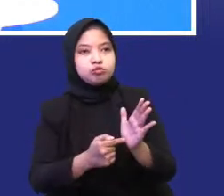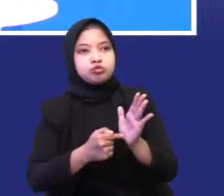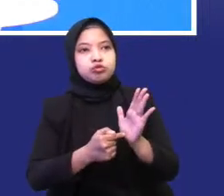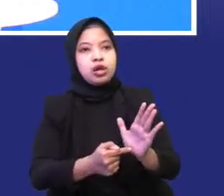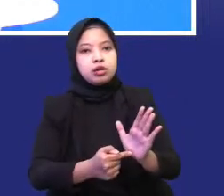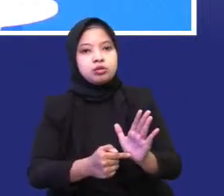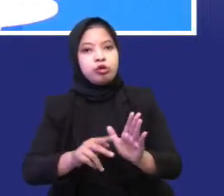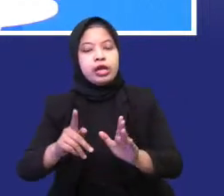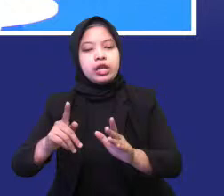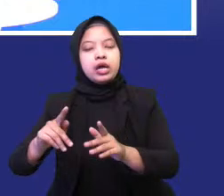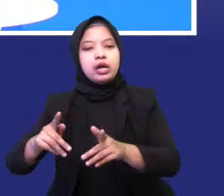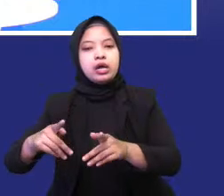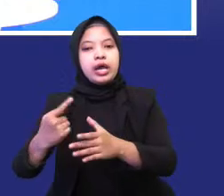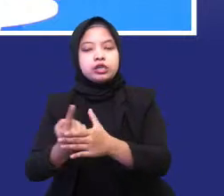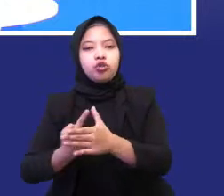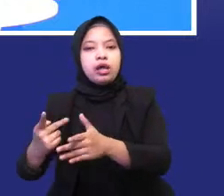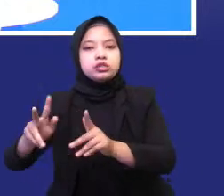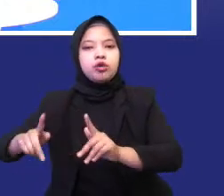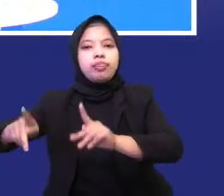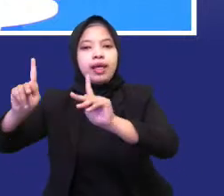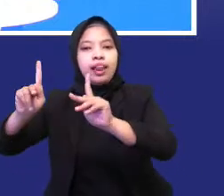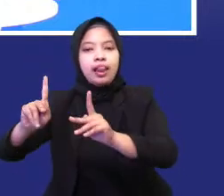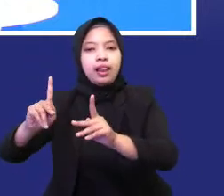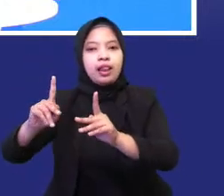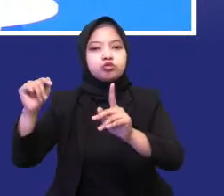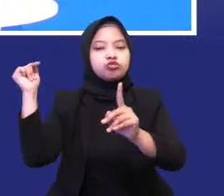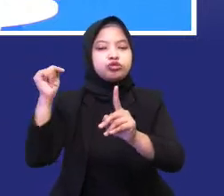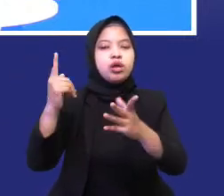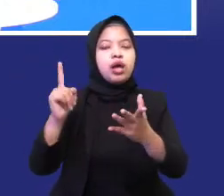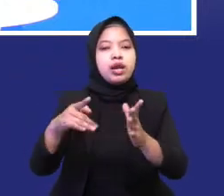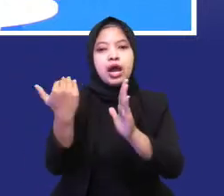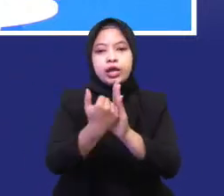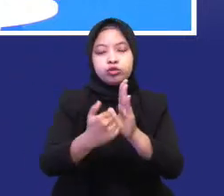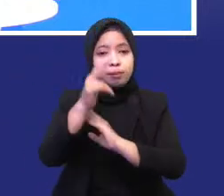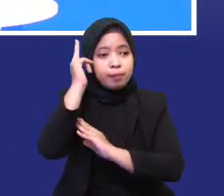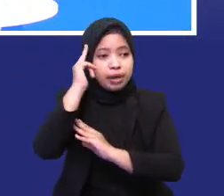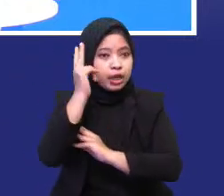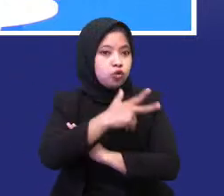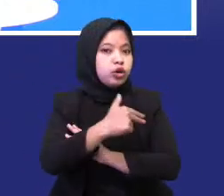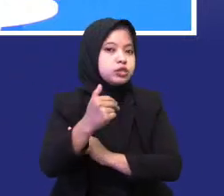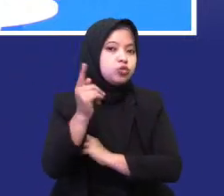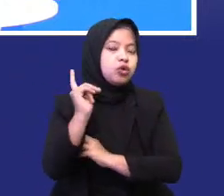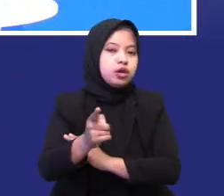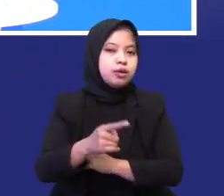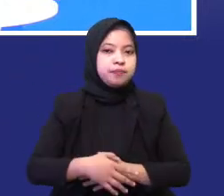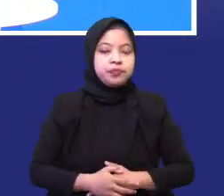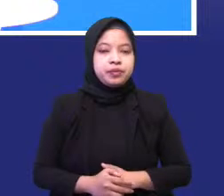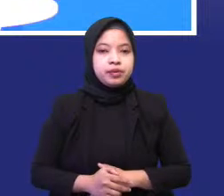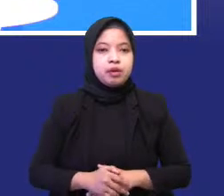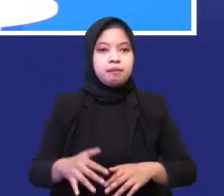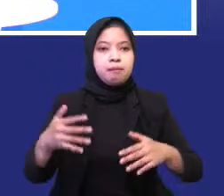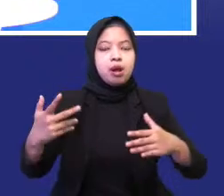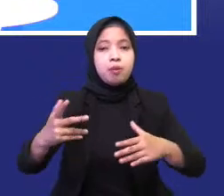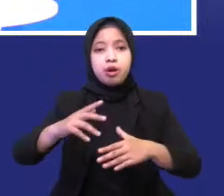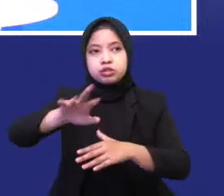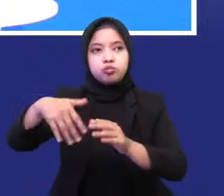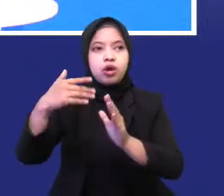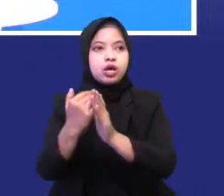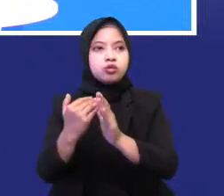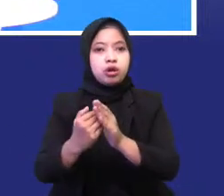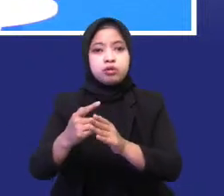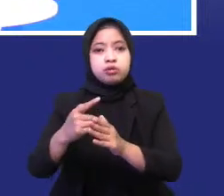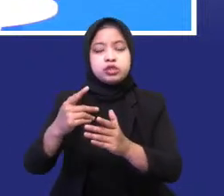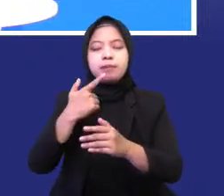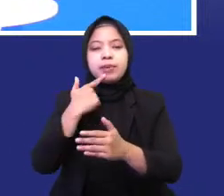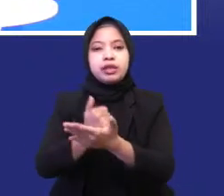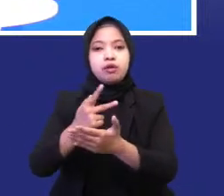of the hotels right now because there is no quarantine policy except for those who have incomplete